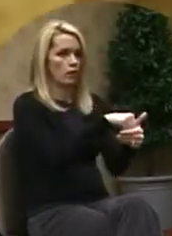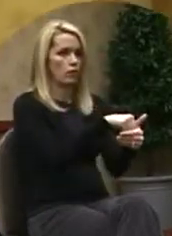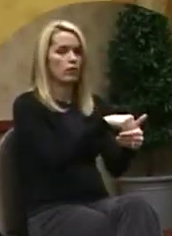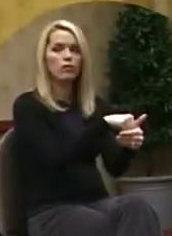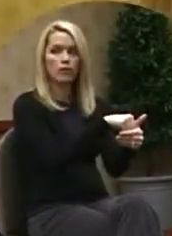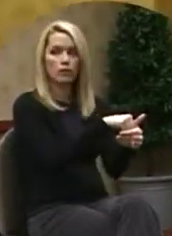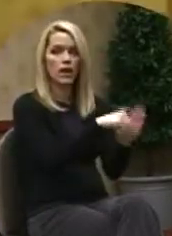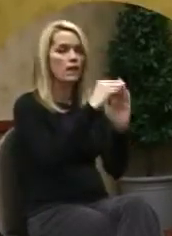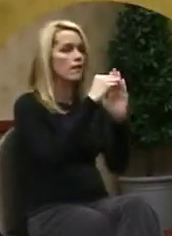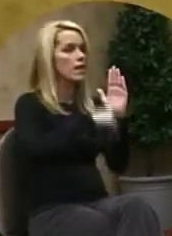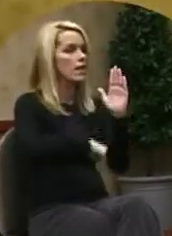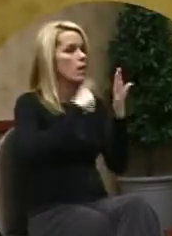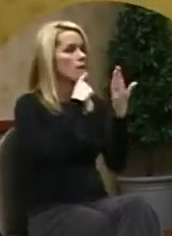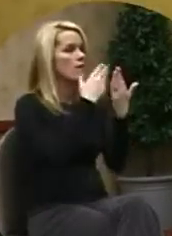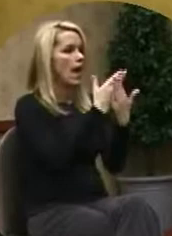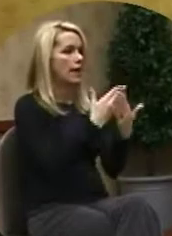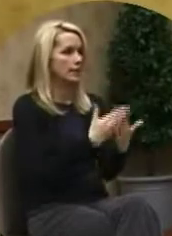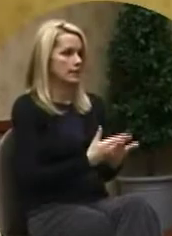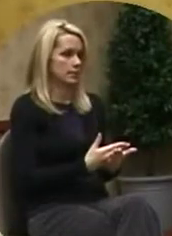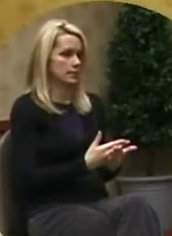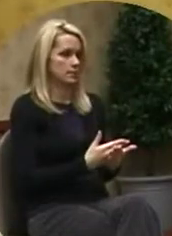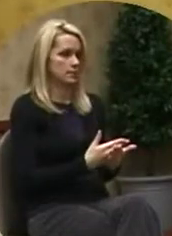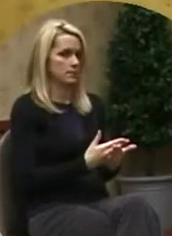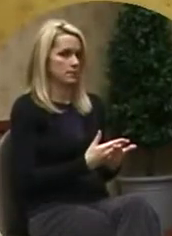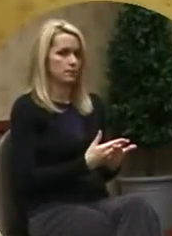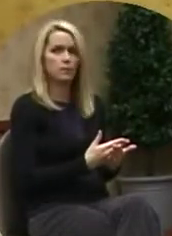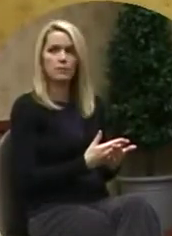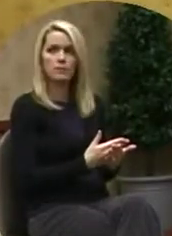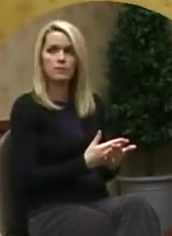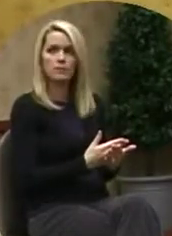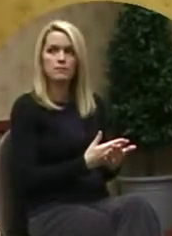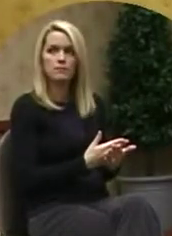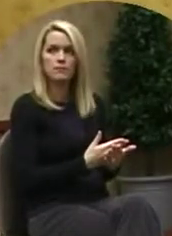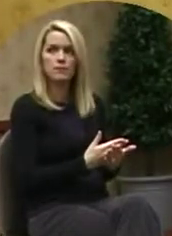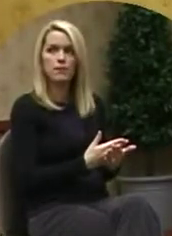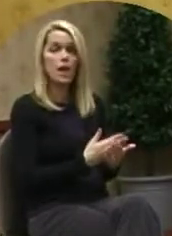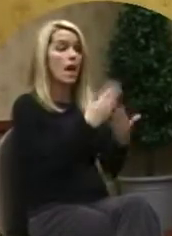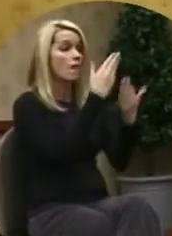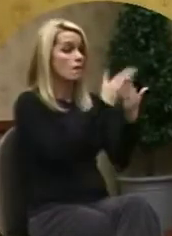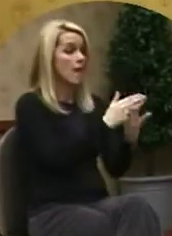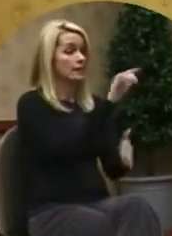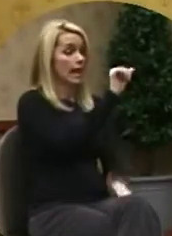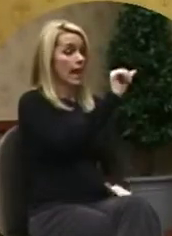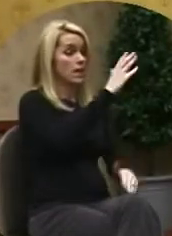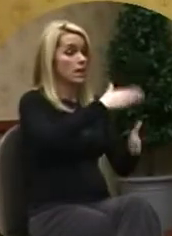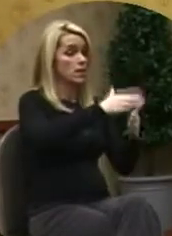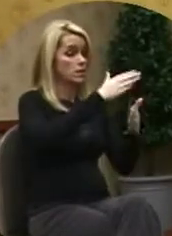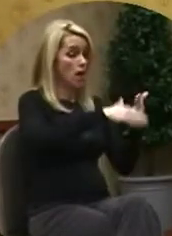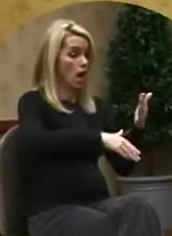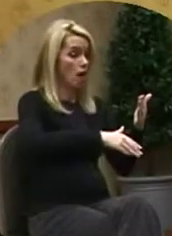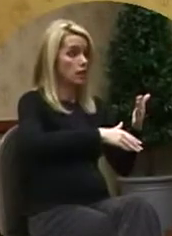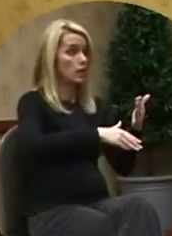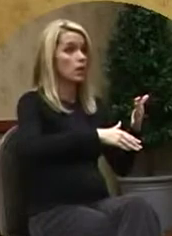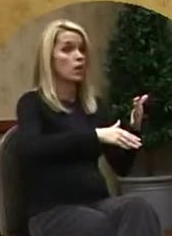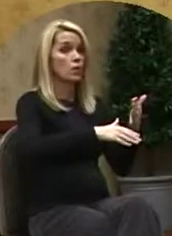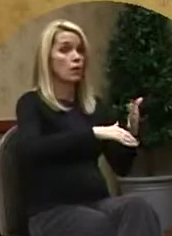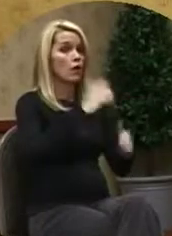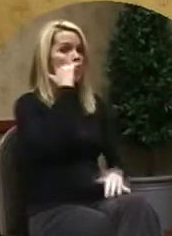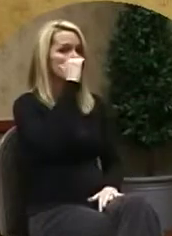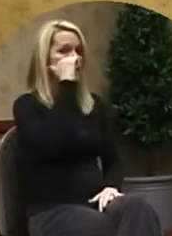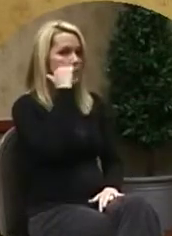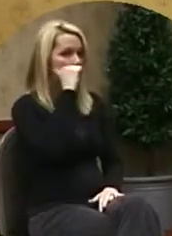I want you to fill out the facts. Once you have facts A done and you've got a routine that seems